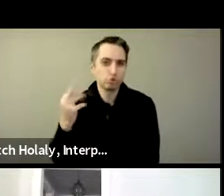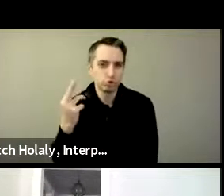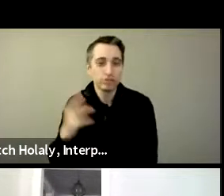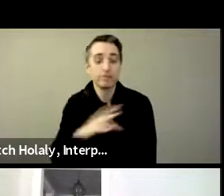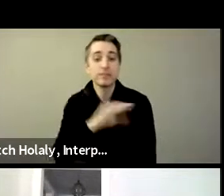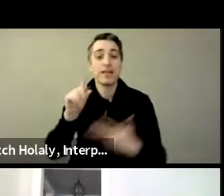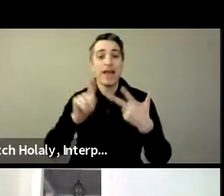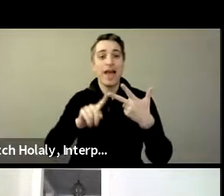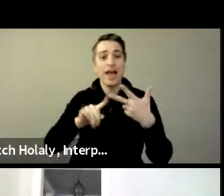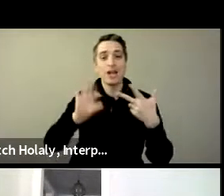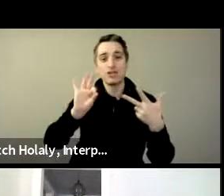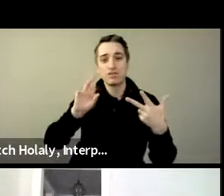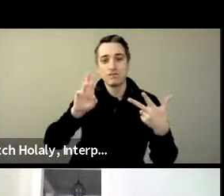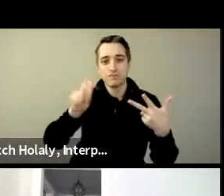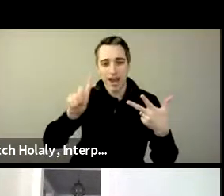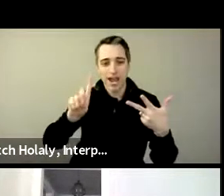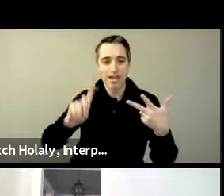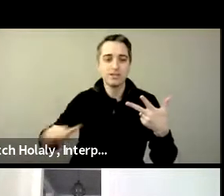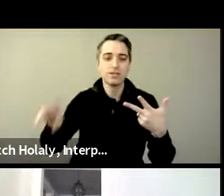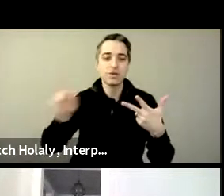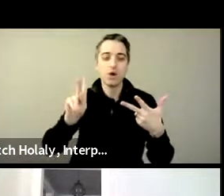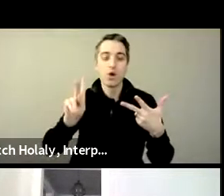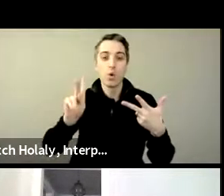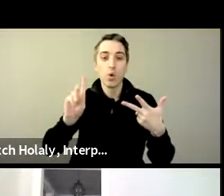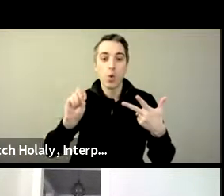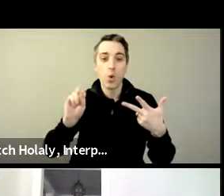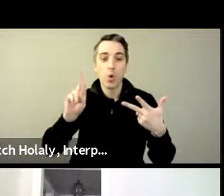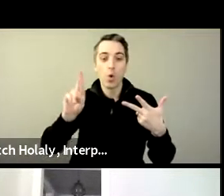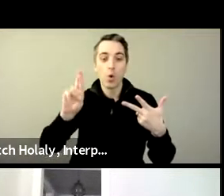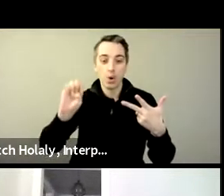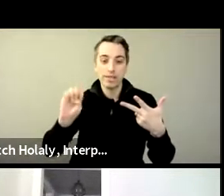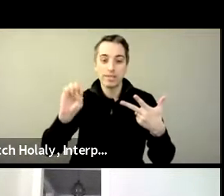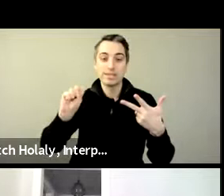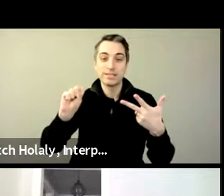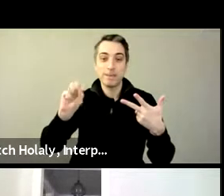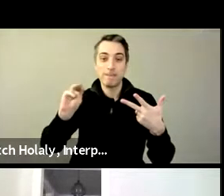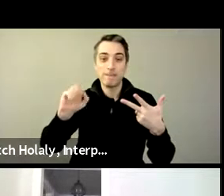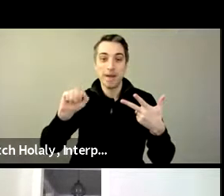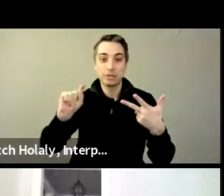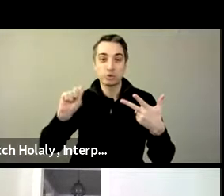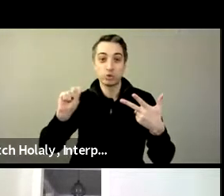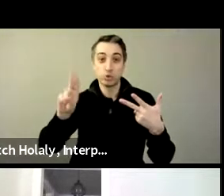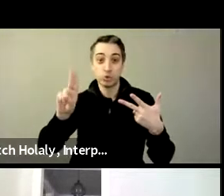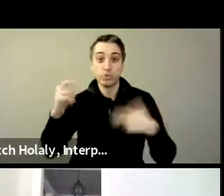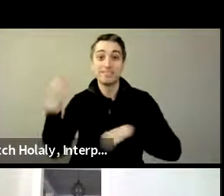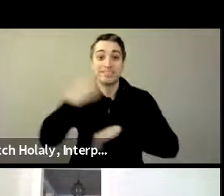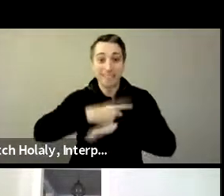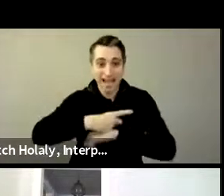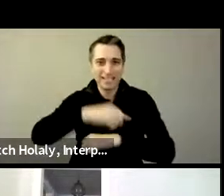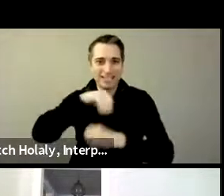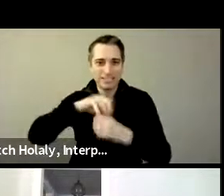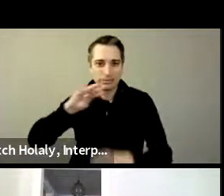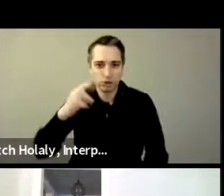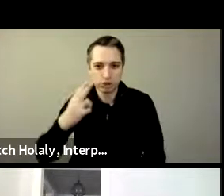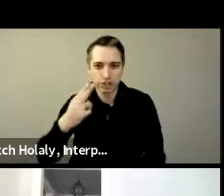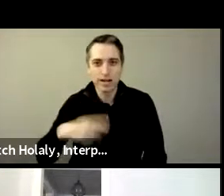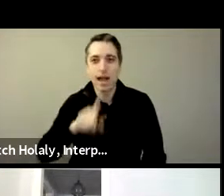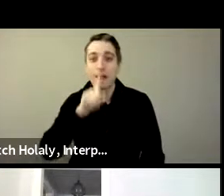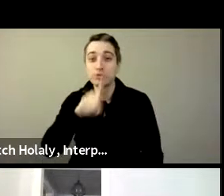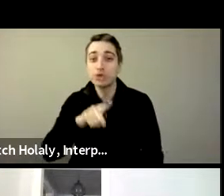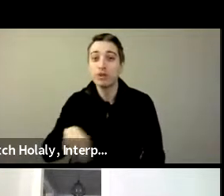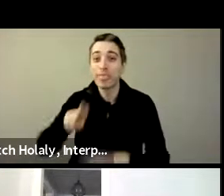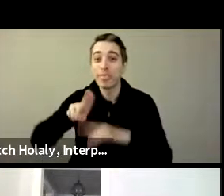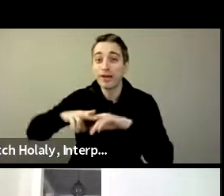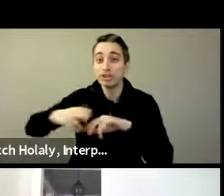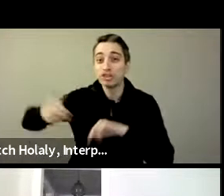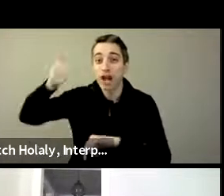T. Korsmatsu Day in Michigan. I would imagine that the chair wants me to have some remarks about this, and the